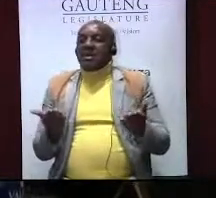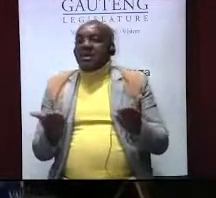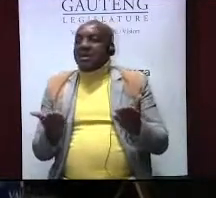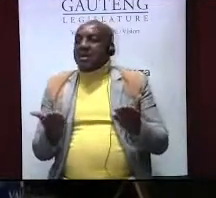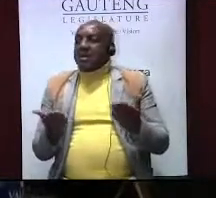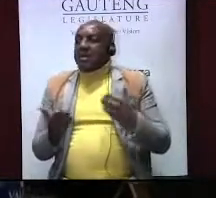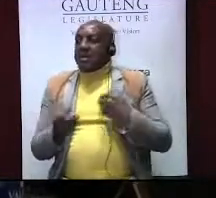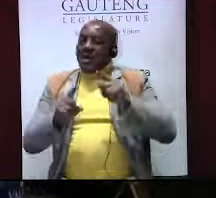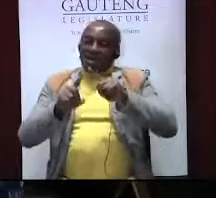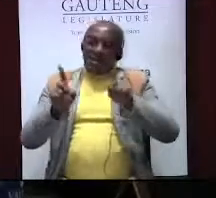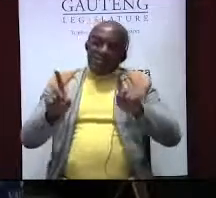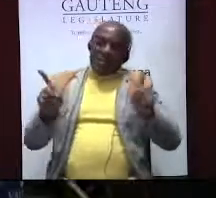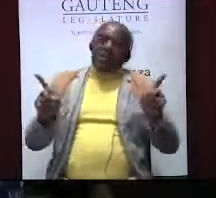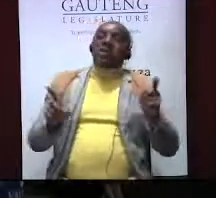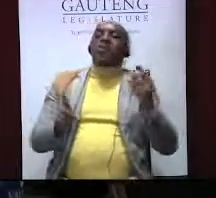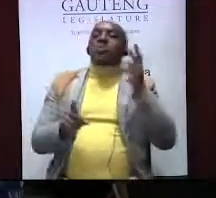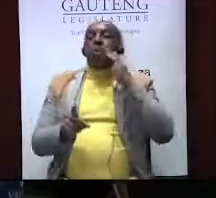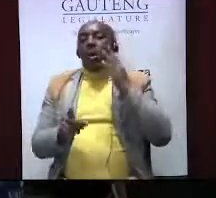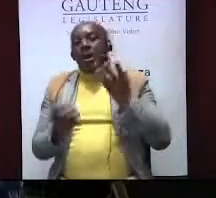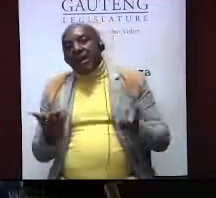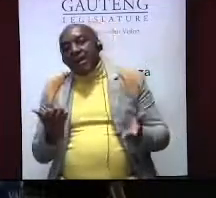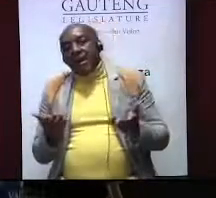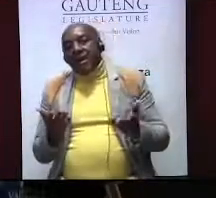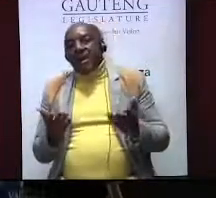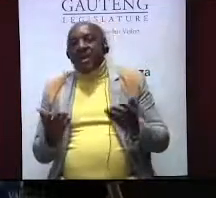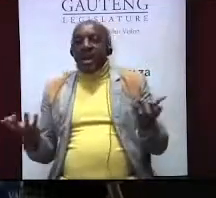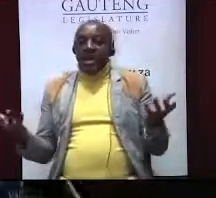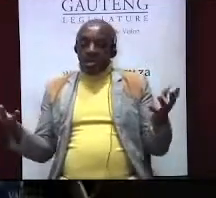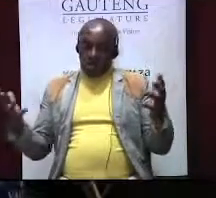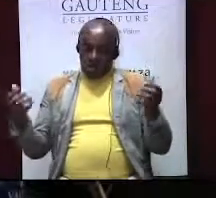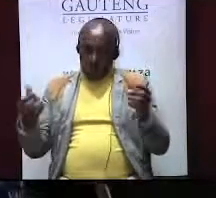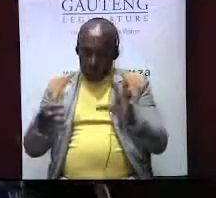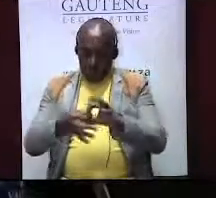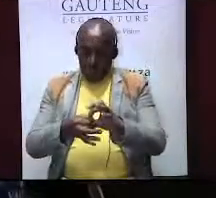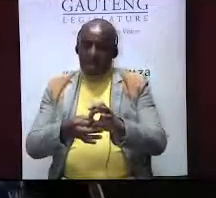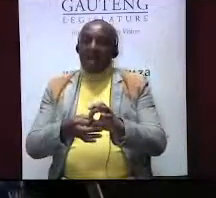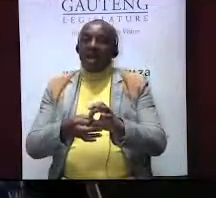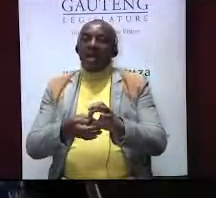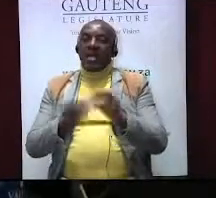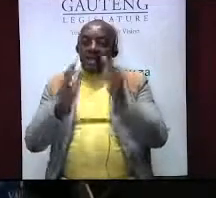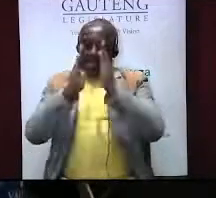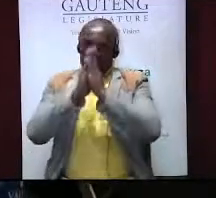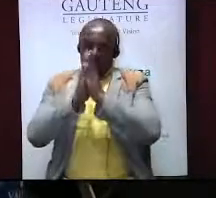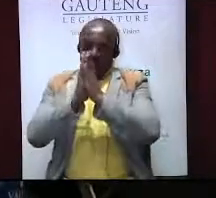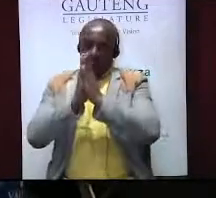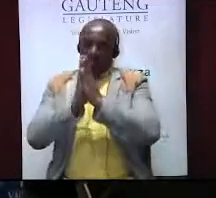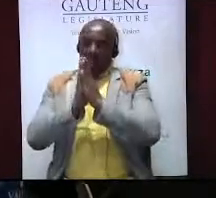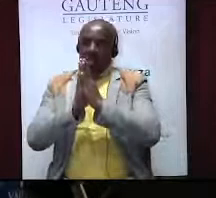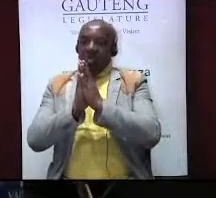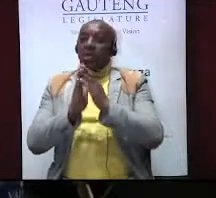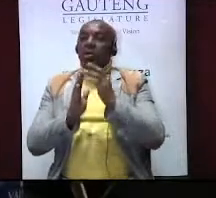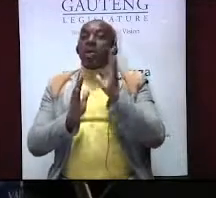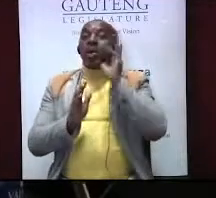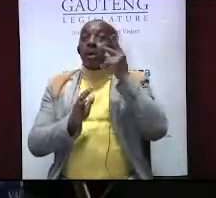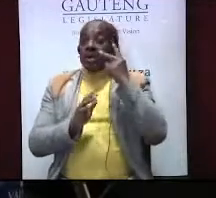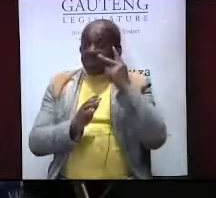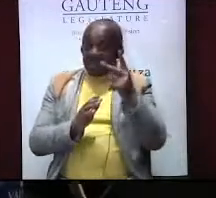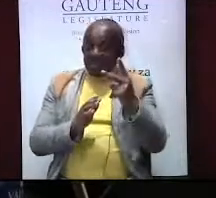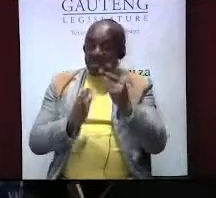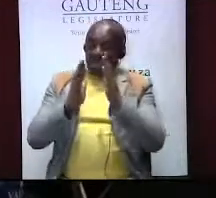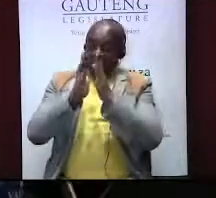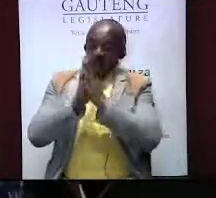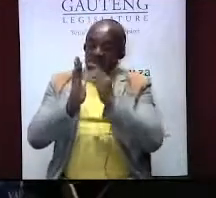we differ, but when we are together as churches, you'll realize that there are churches that are